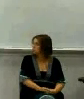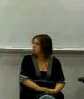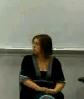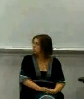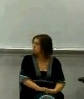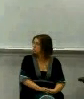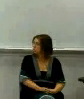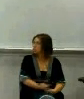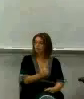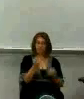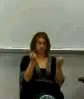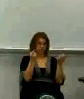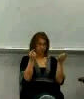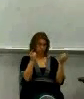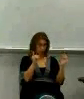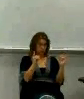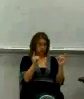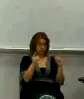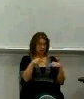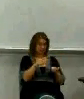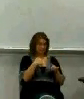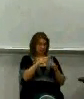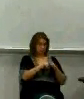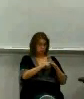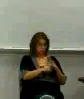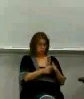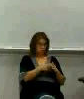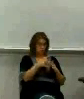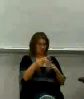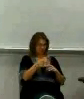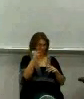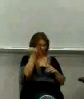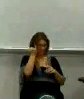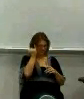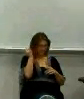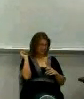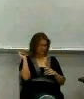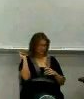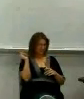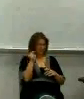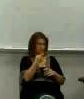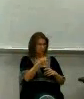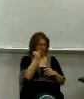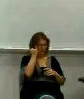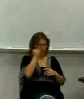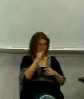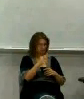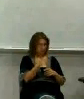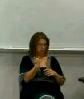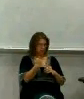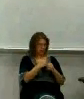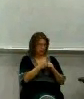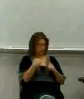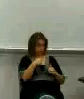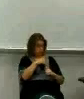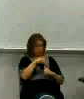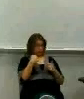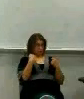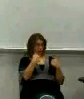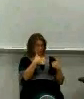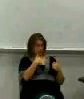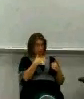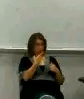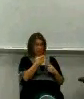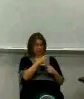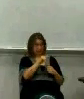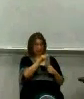And finally, as I started this, I told you this idea of how we're, as heterotrophs, just